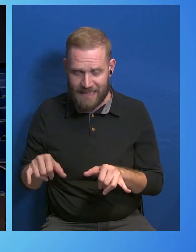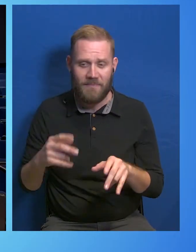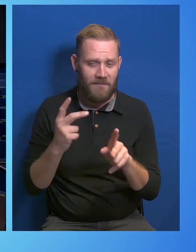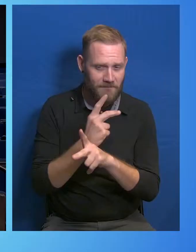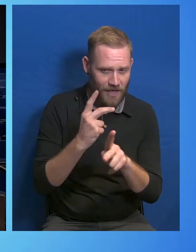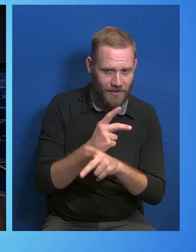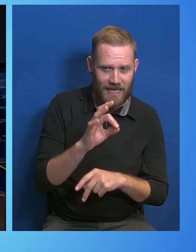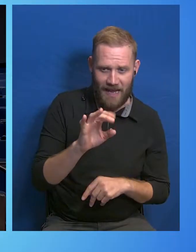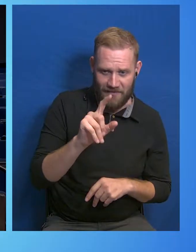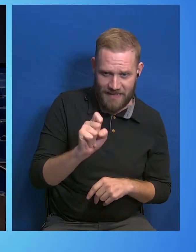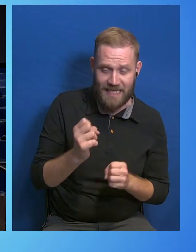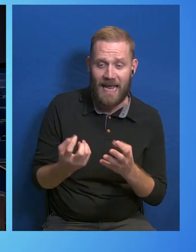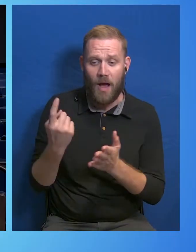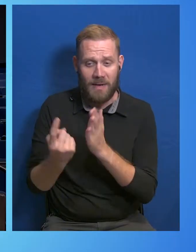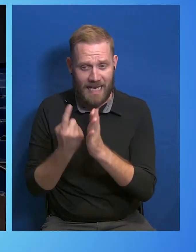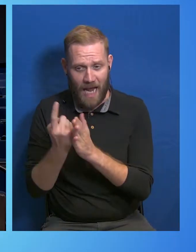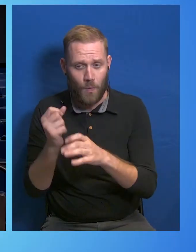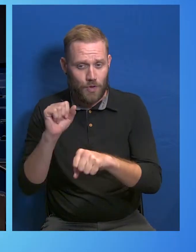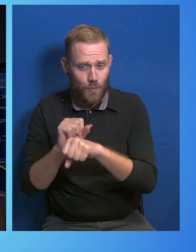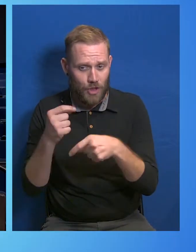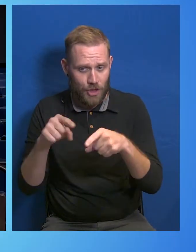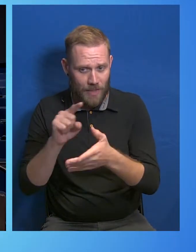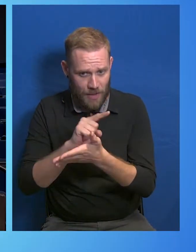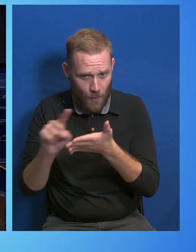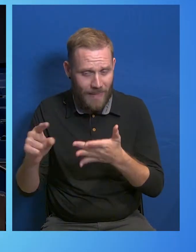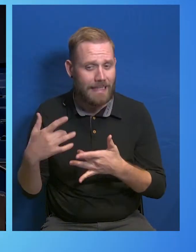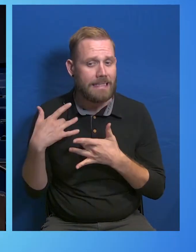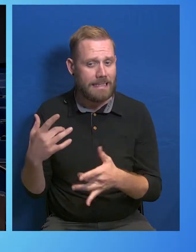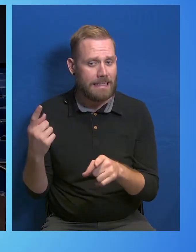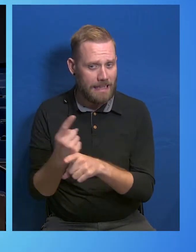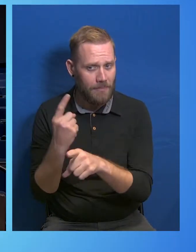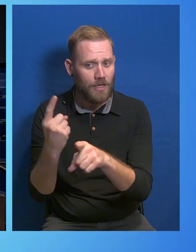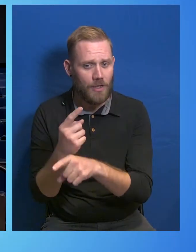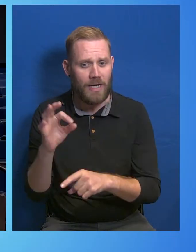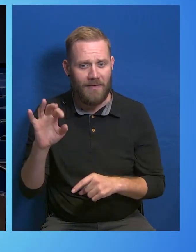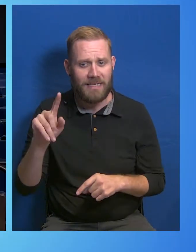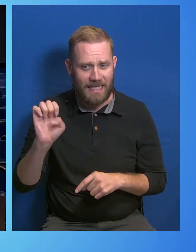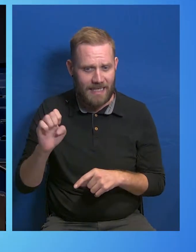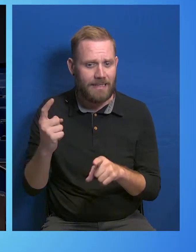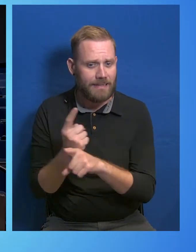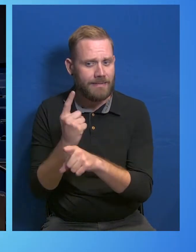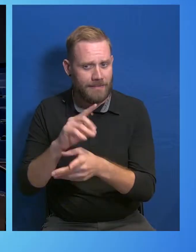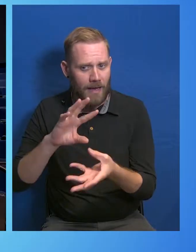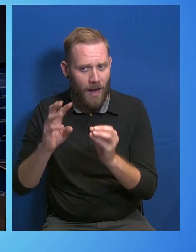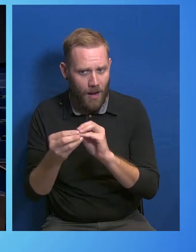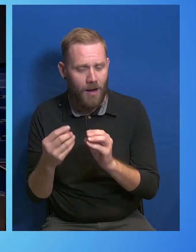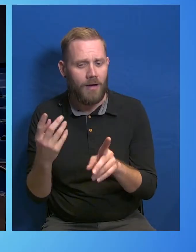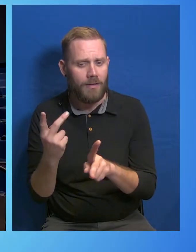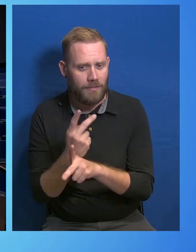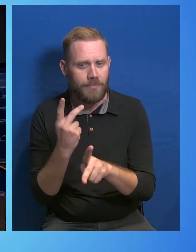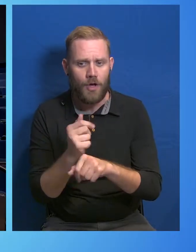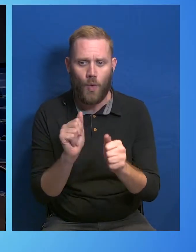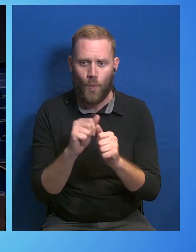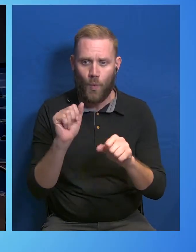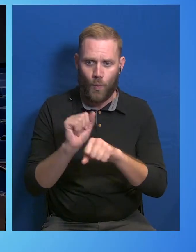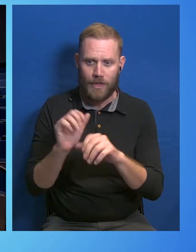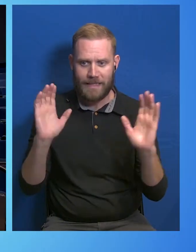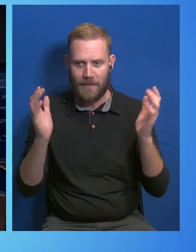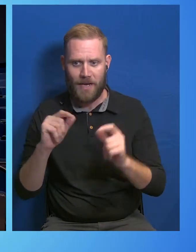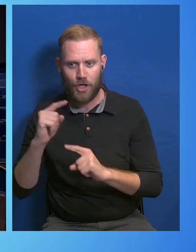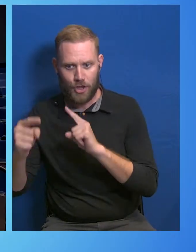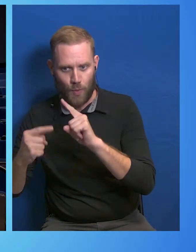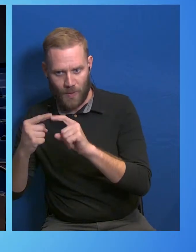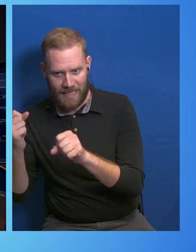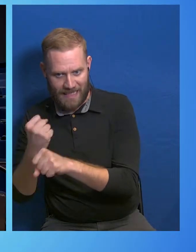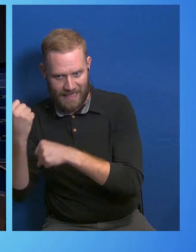based on the number of hours worked in a week, where typical FTE is calculated based on the number of hours worked in the year.